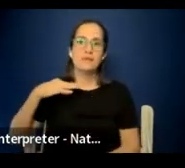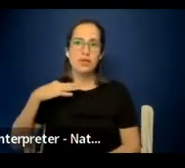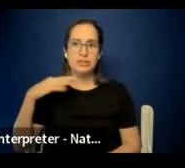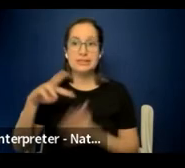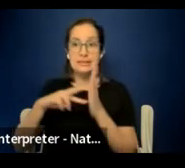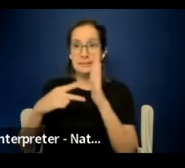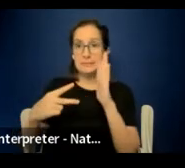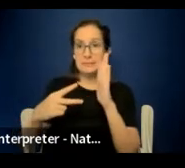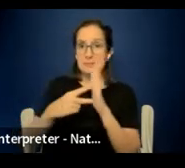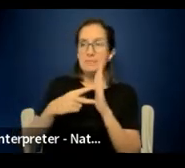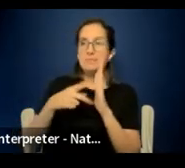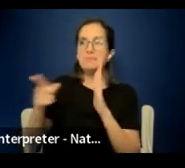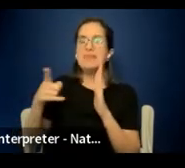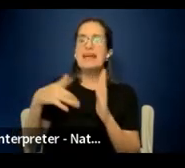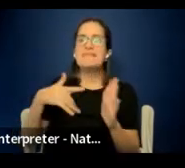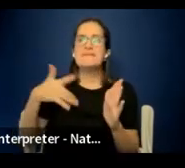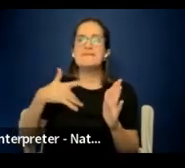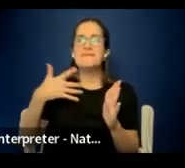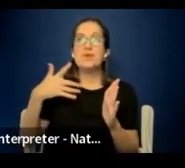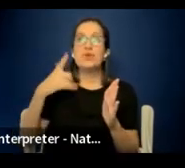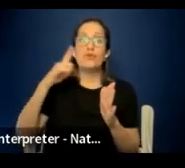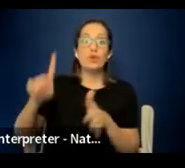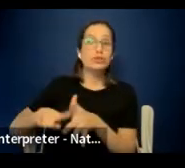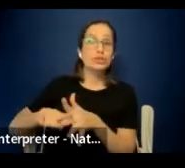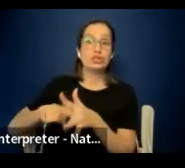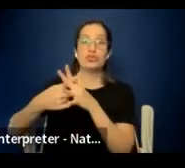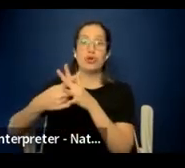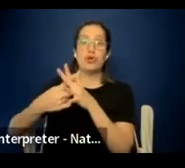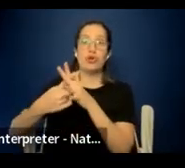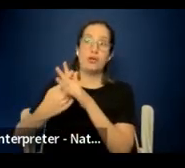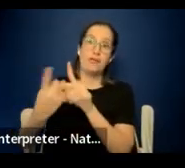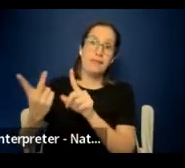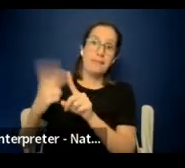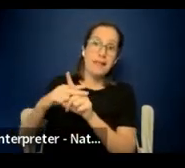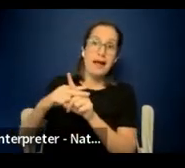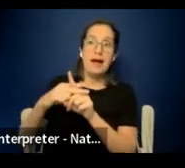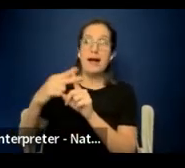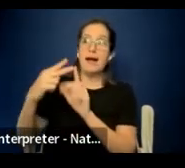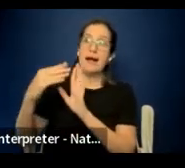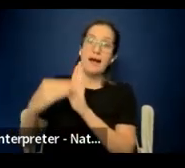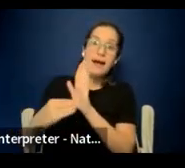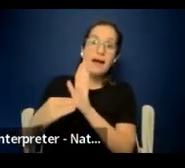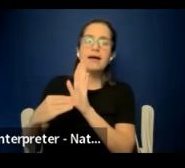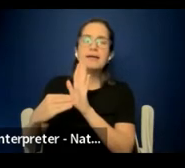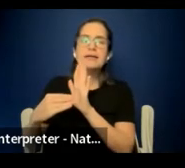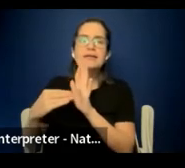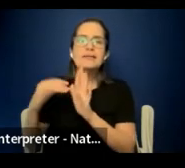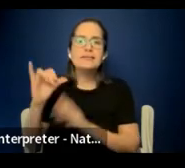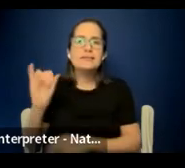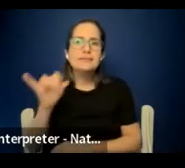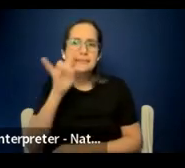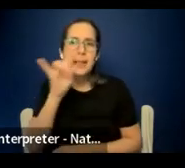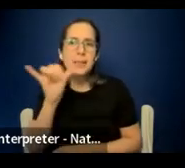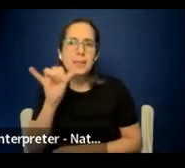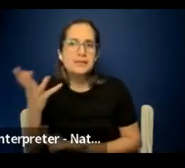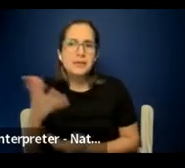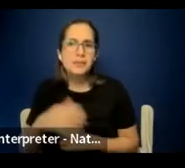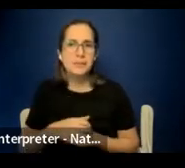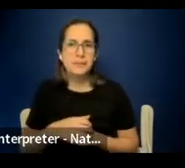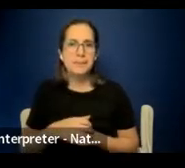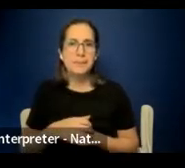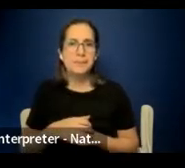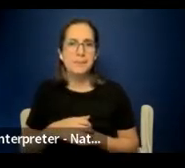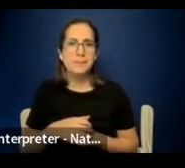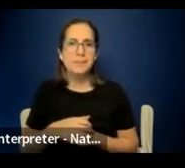for the volunteer? And what does it look like on the part of the organization? What is the onboarding and orientation look like for